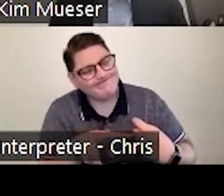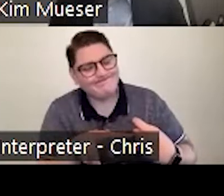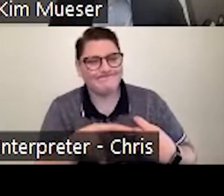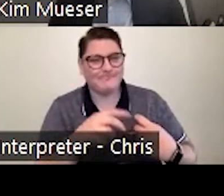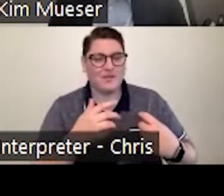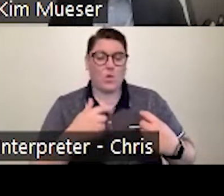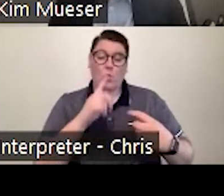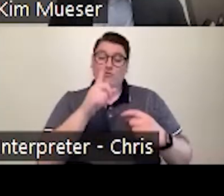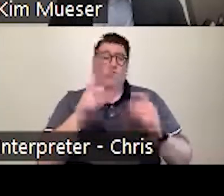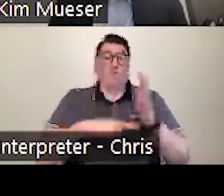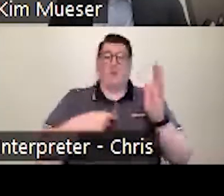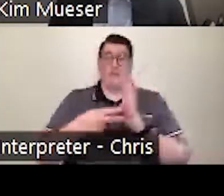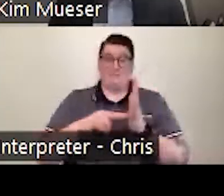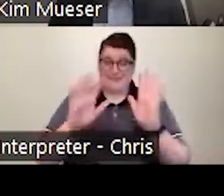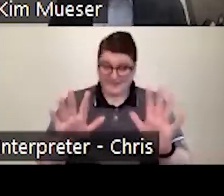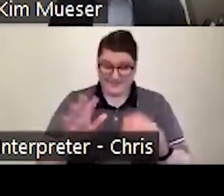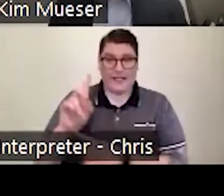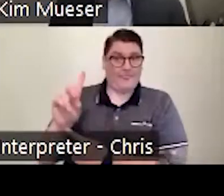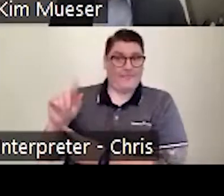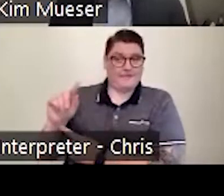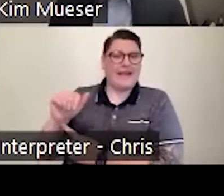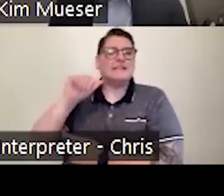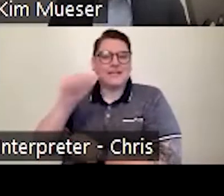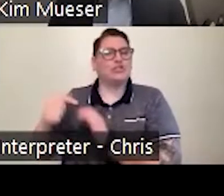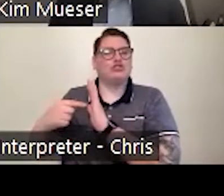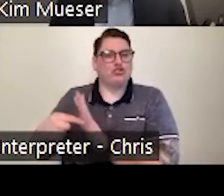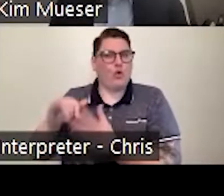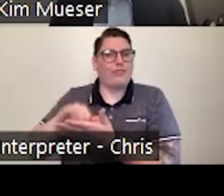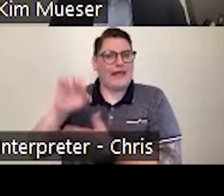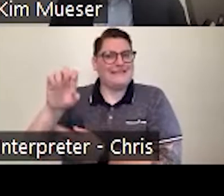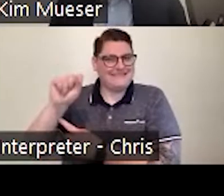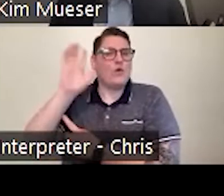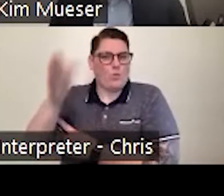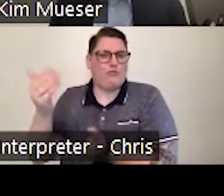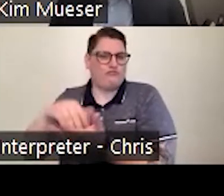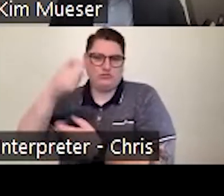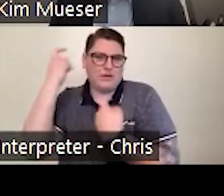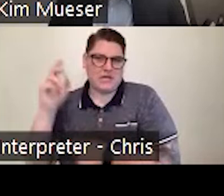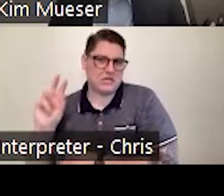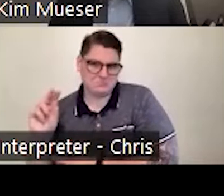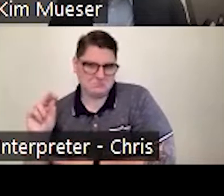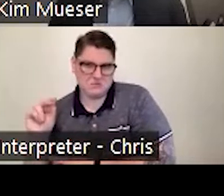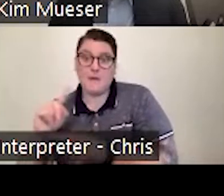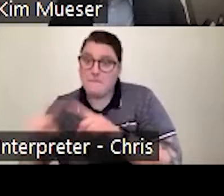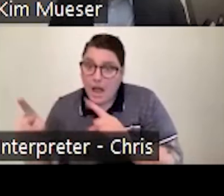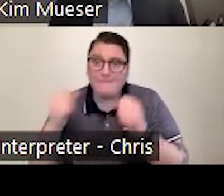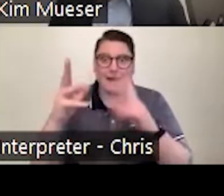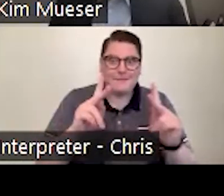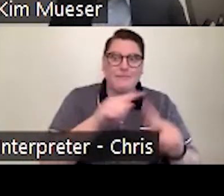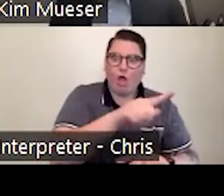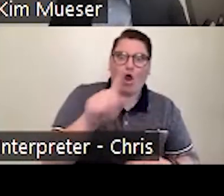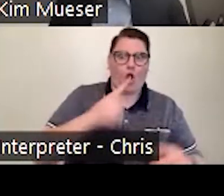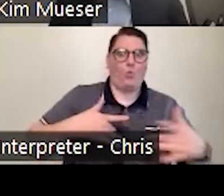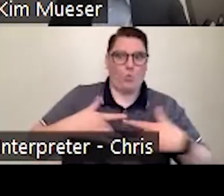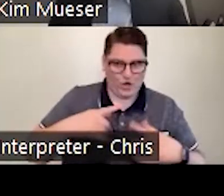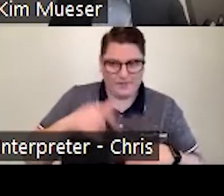is that even though the data doesn't indicate that exposure therapy does re-traumatize individuals, a lot of people are worried about that and they're afraid of